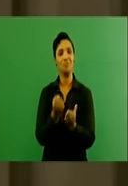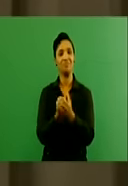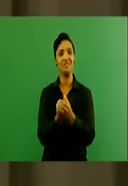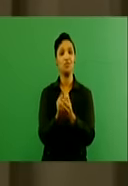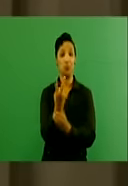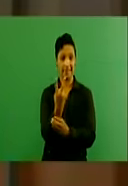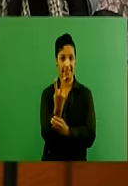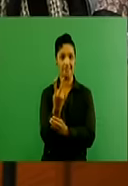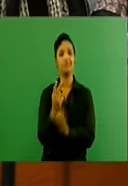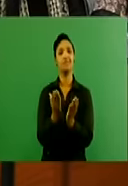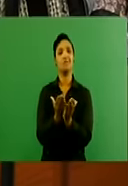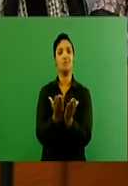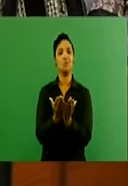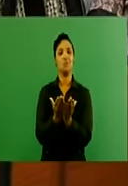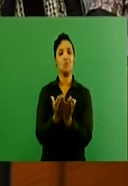High School